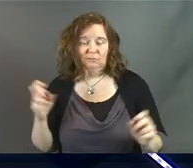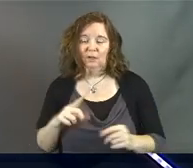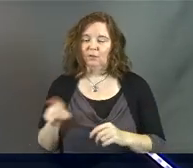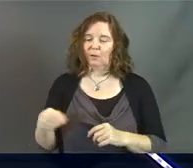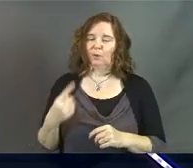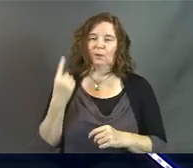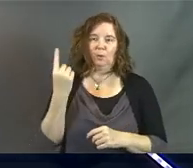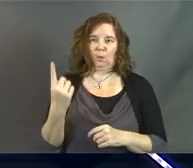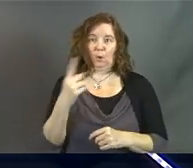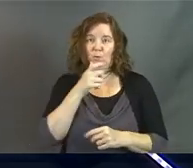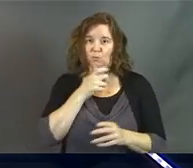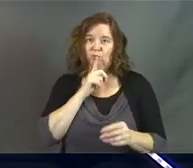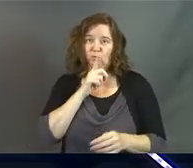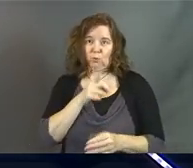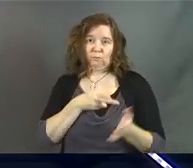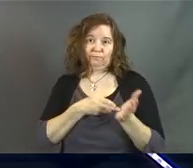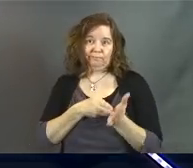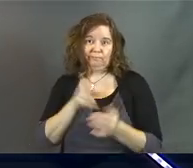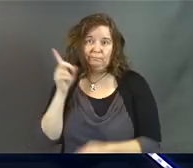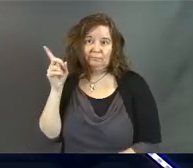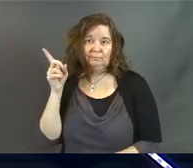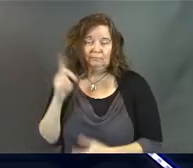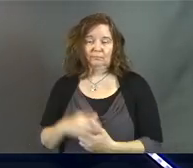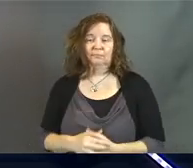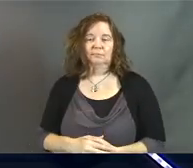There's only one who is true,